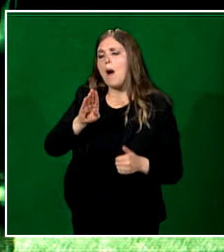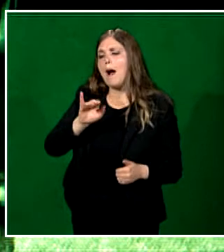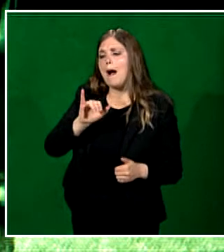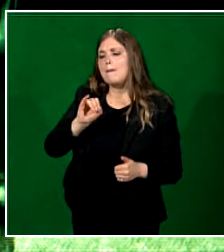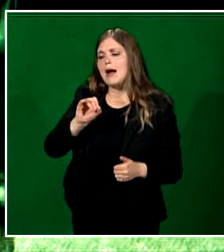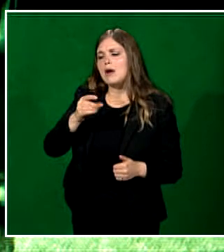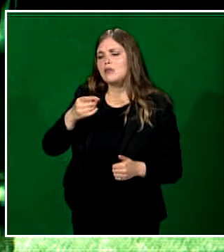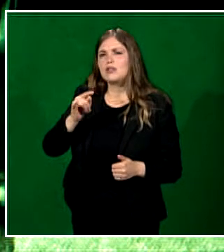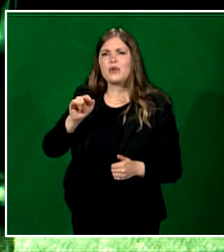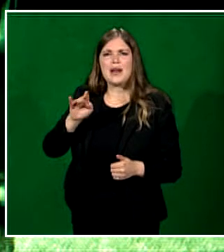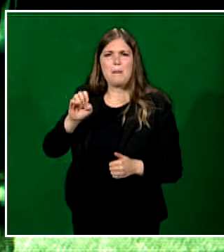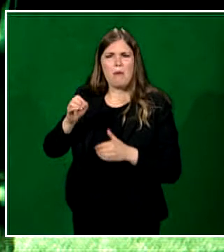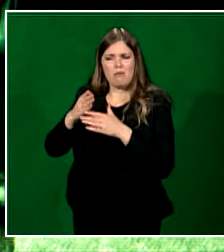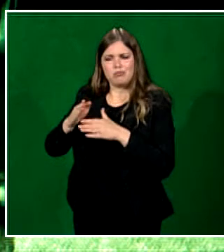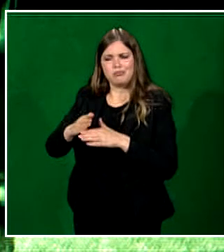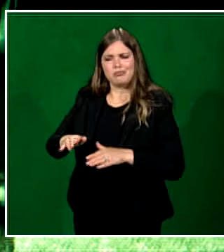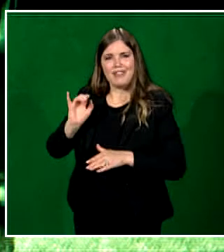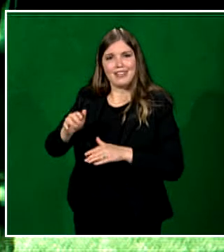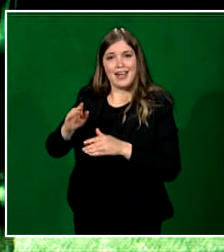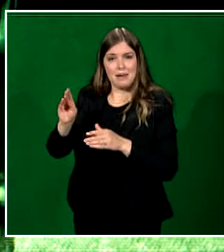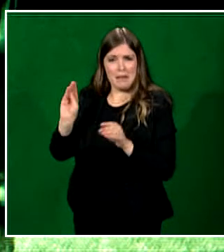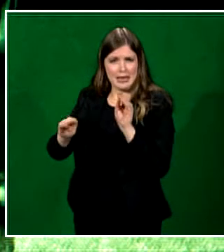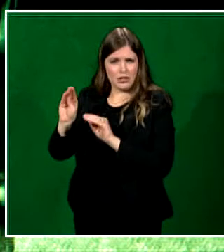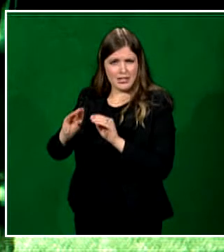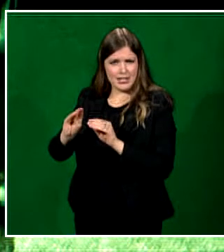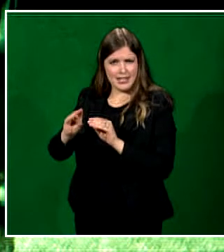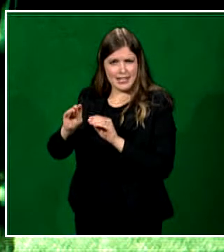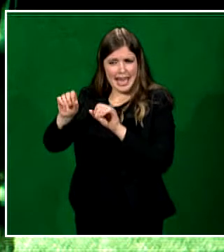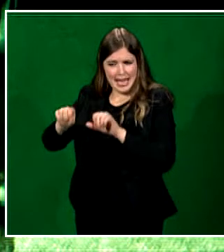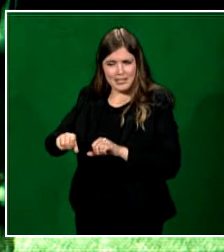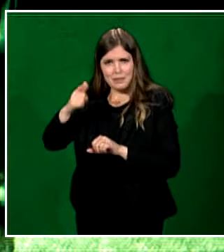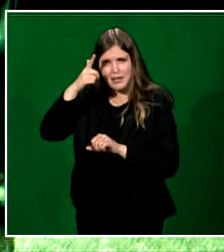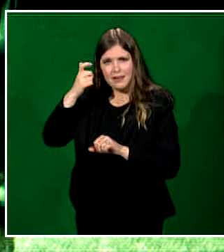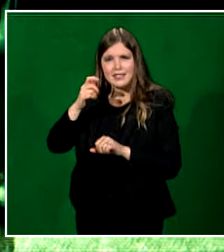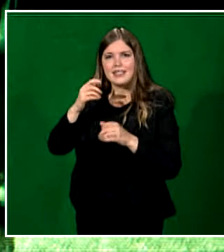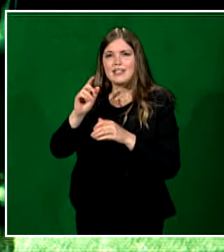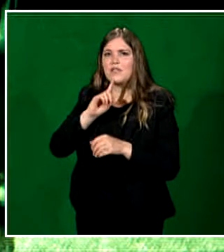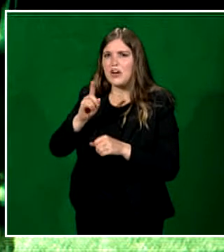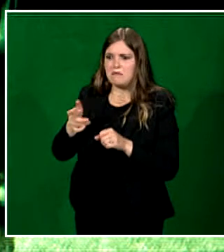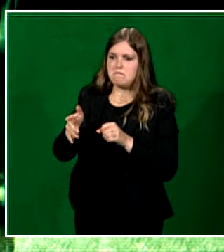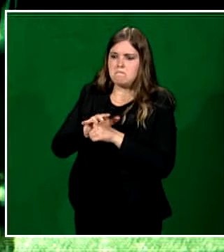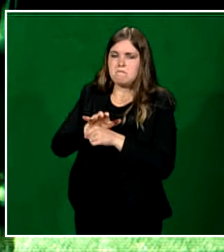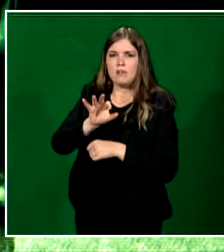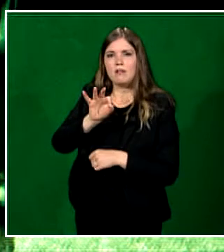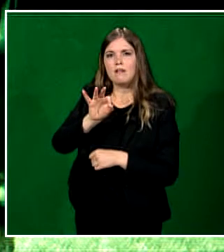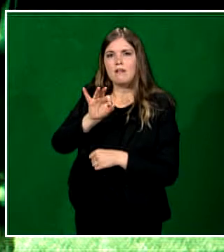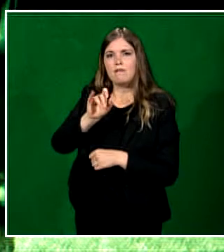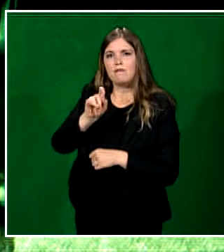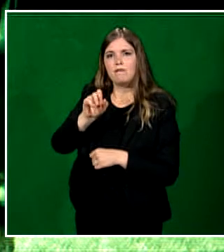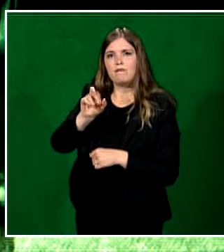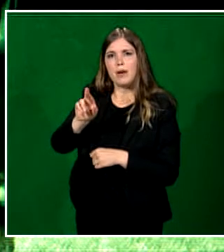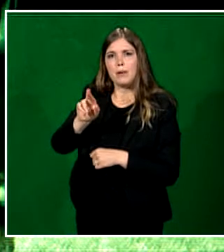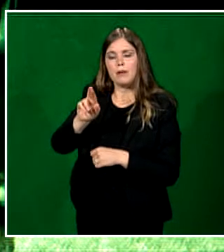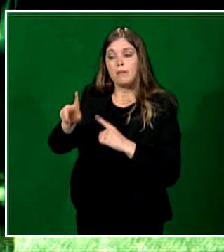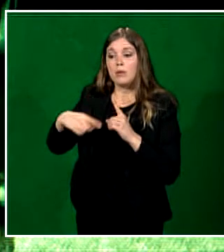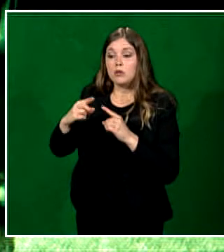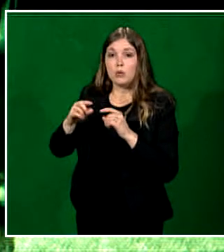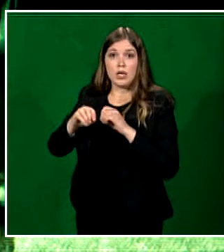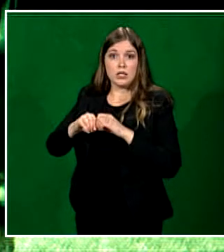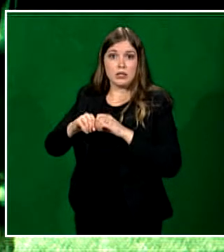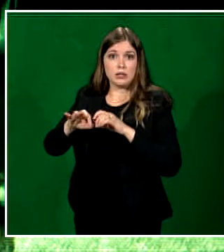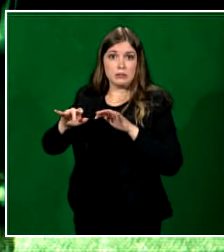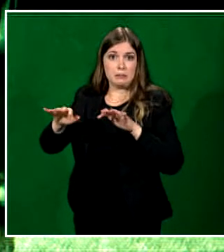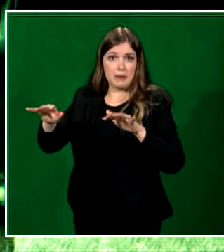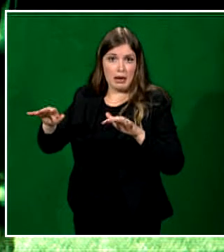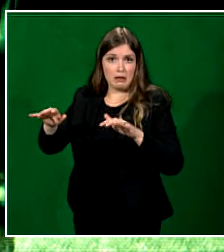the packaging actually is, given that it's so fibrous. And so when this is expanded at scale, is that going to be a challenge